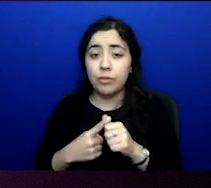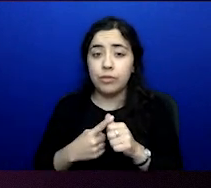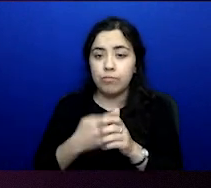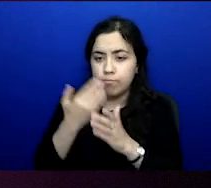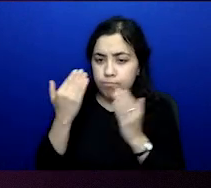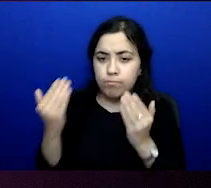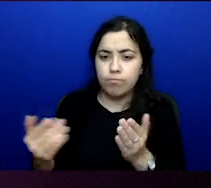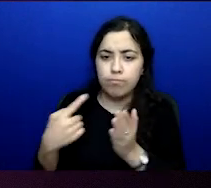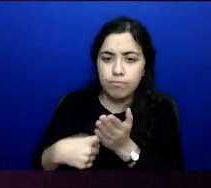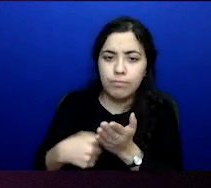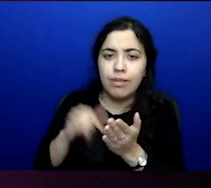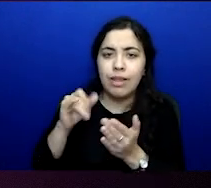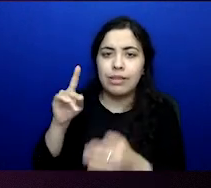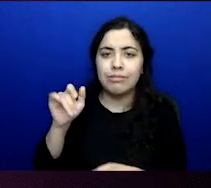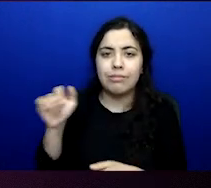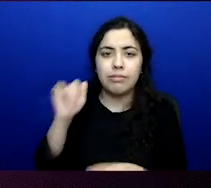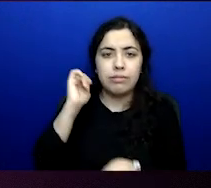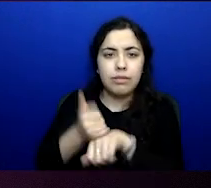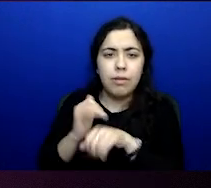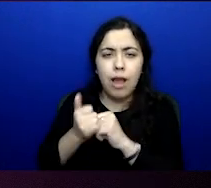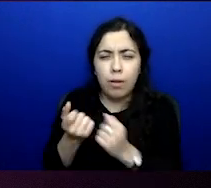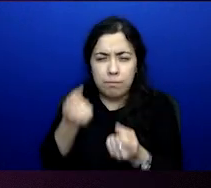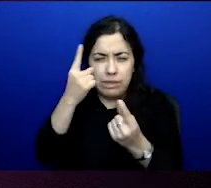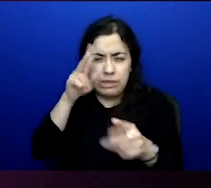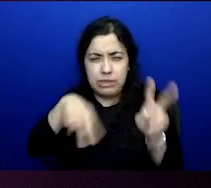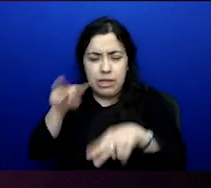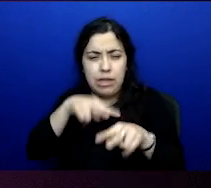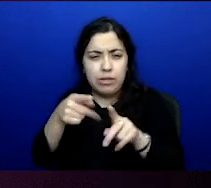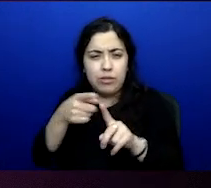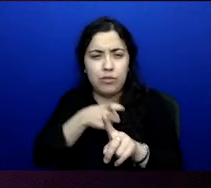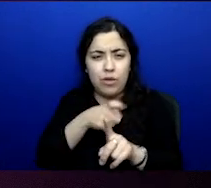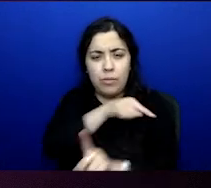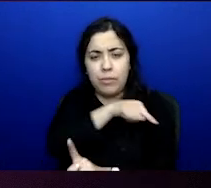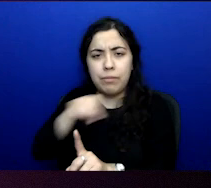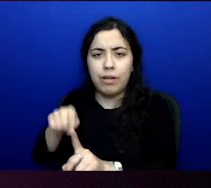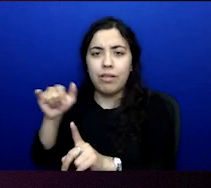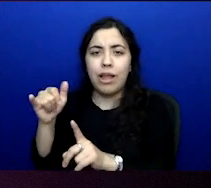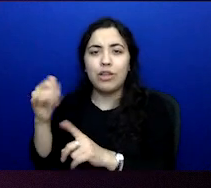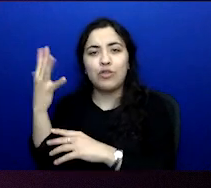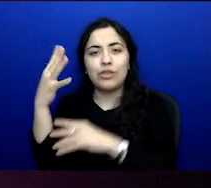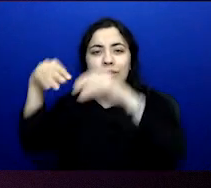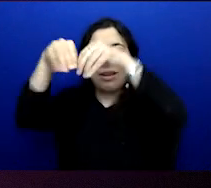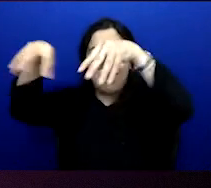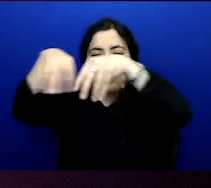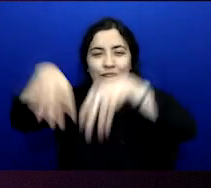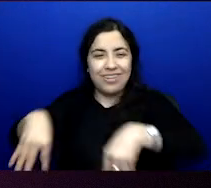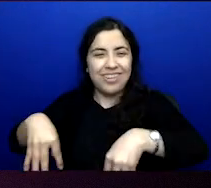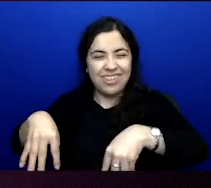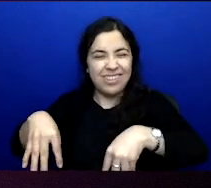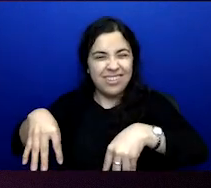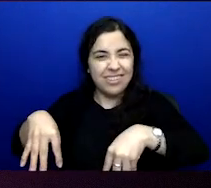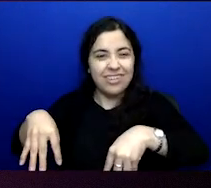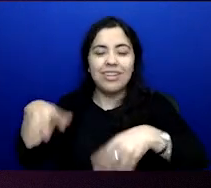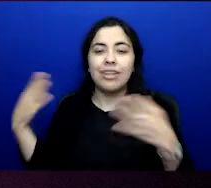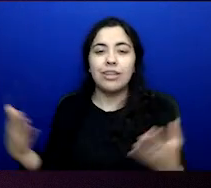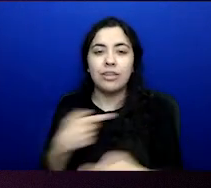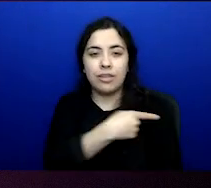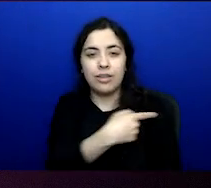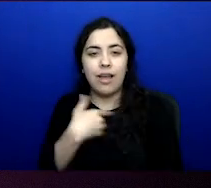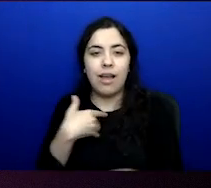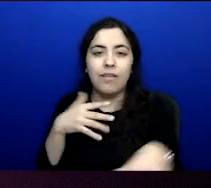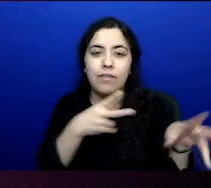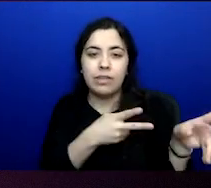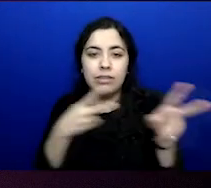dive into that data setup and how we can make sense from that in relating that to the tree hierarchy. So here you can see that we have adopted